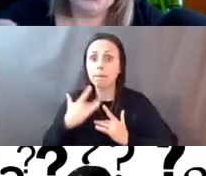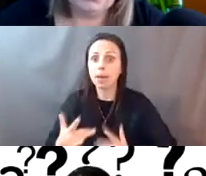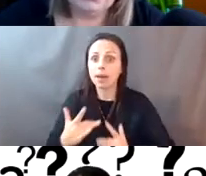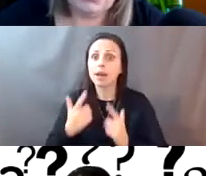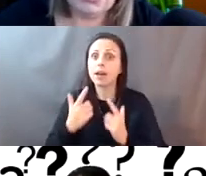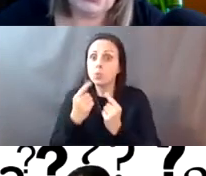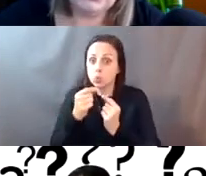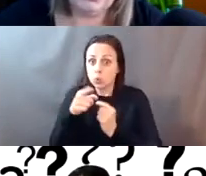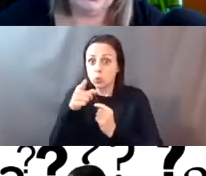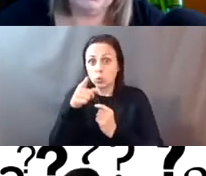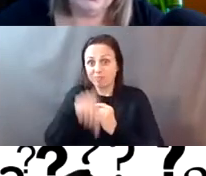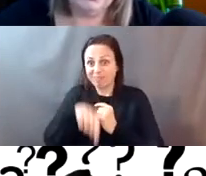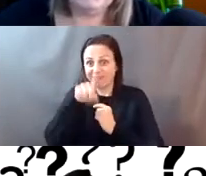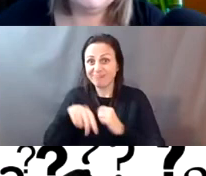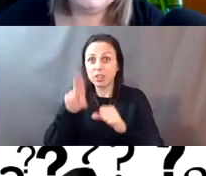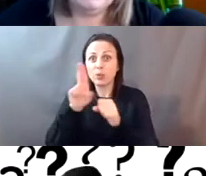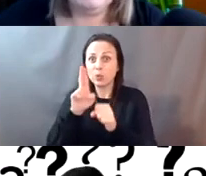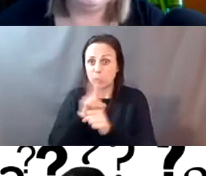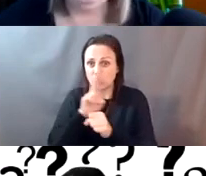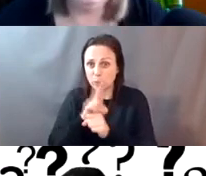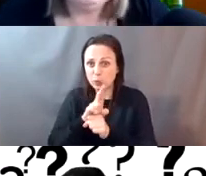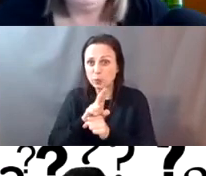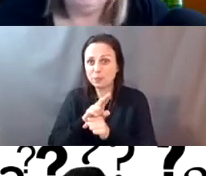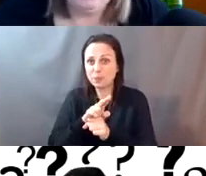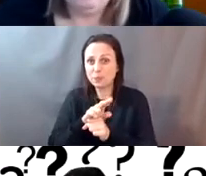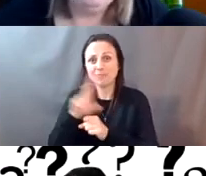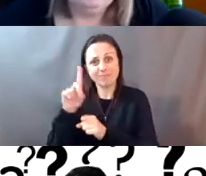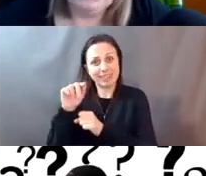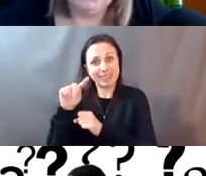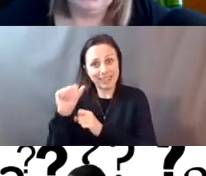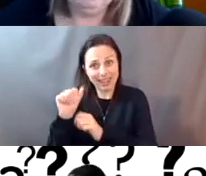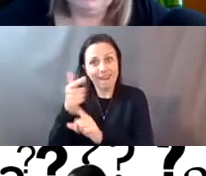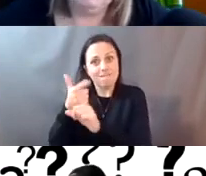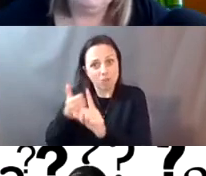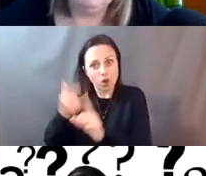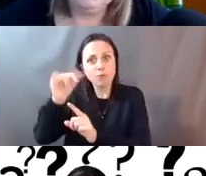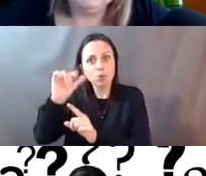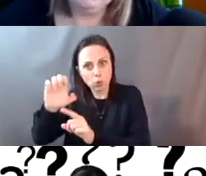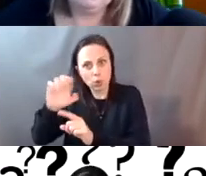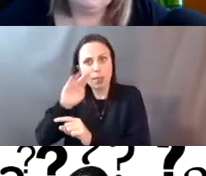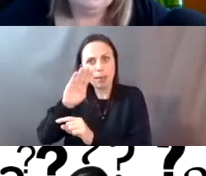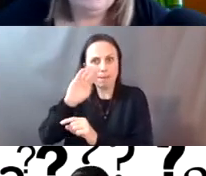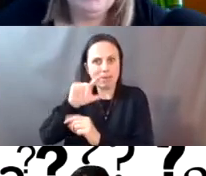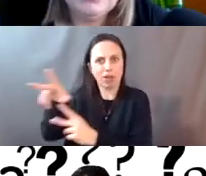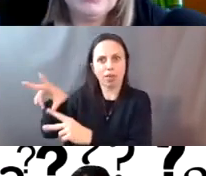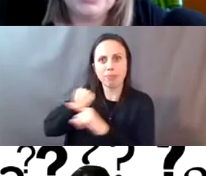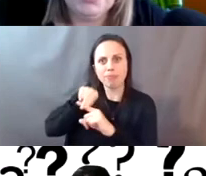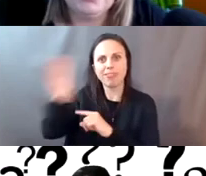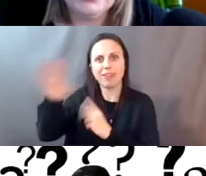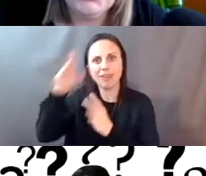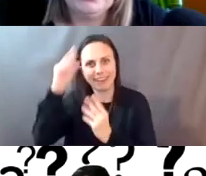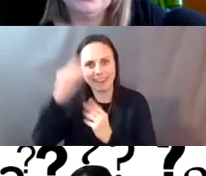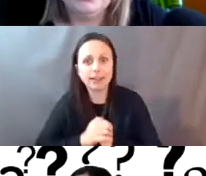is using the the data from Google and Bing. And what's the second